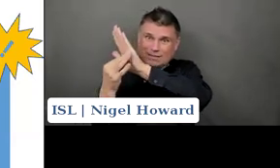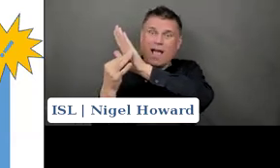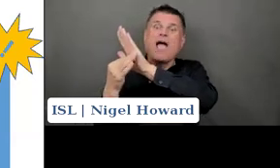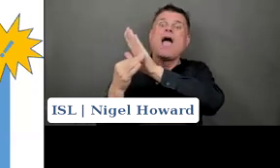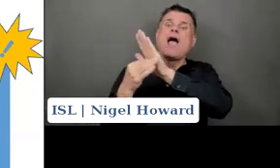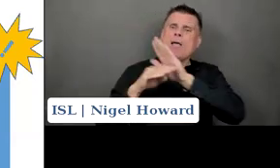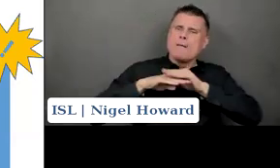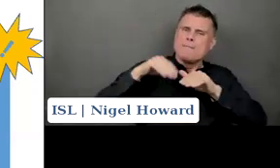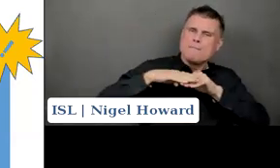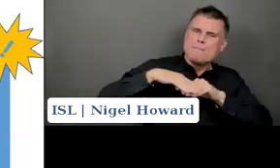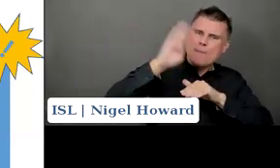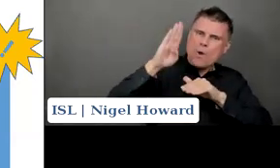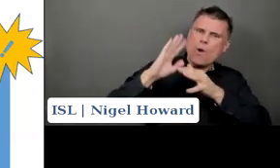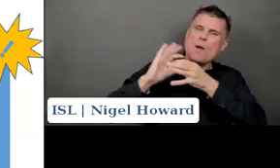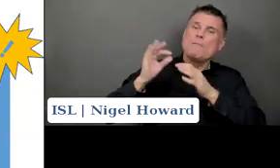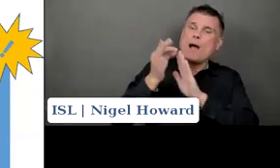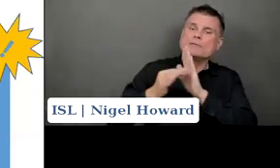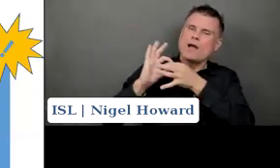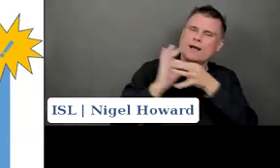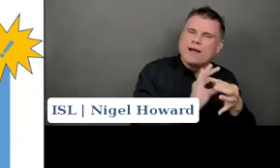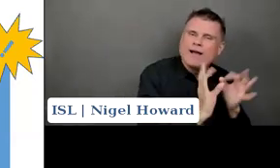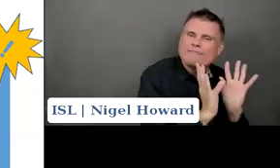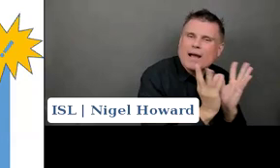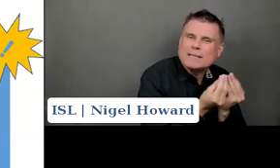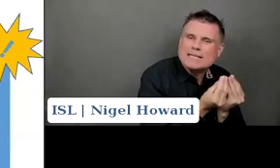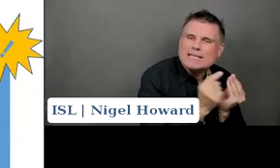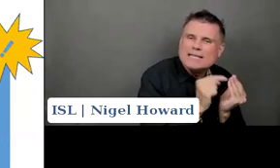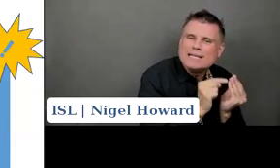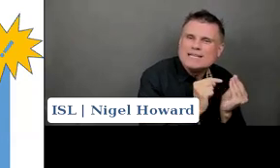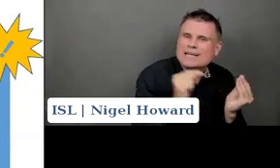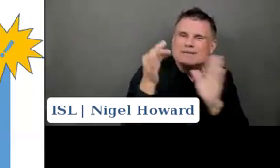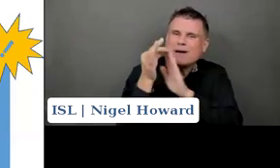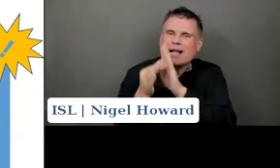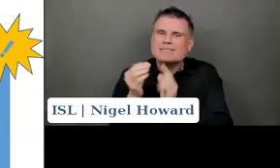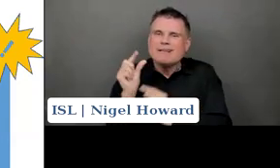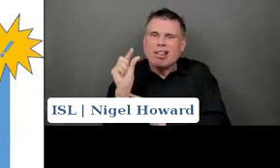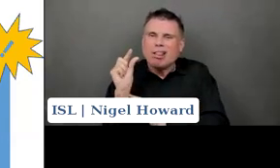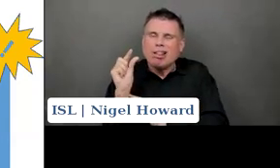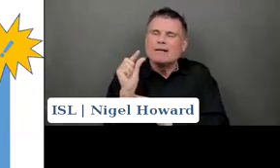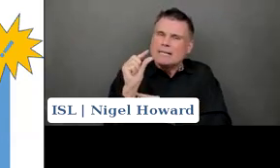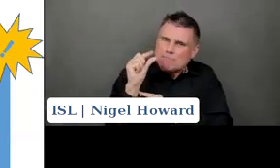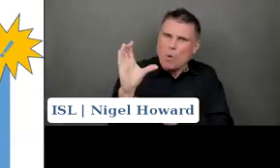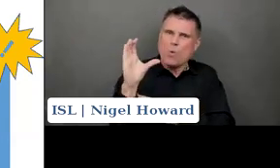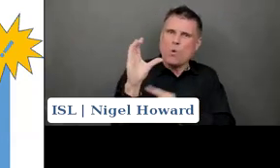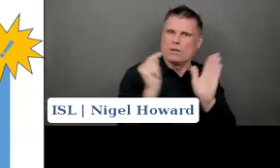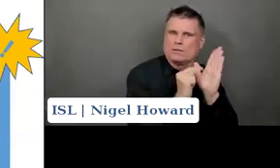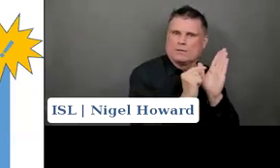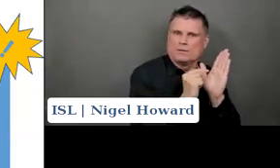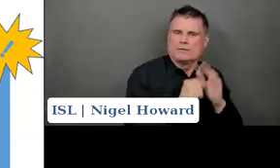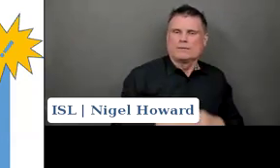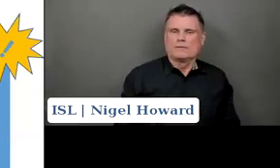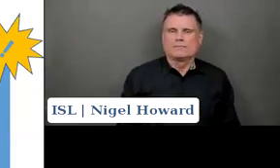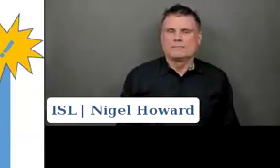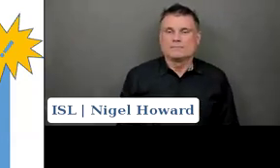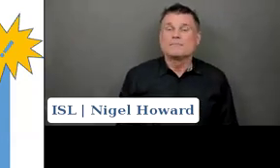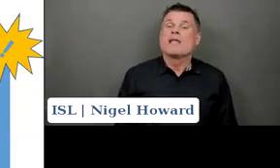important that this is not linked just with any social protection scheme. So depending on the level of development of social